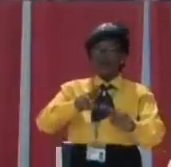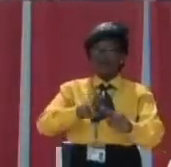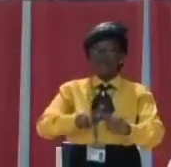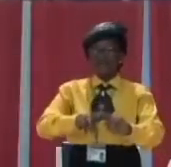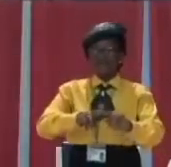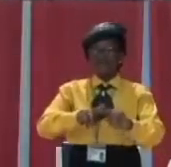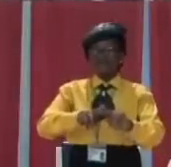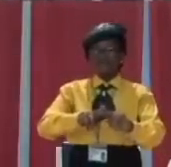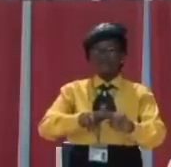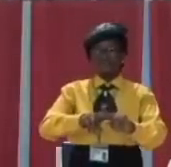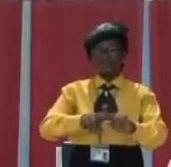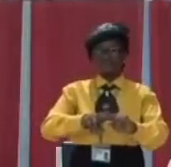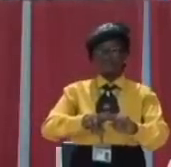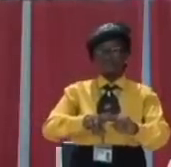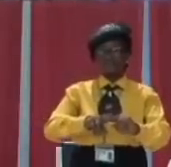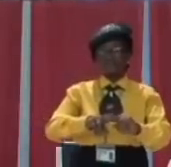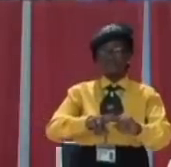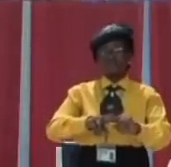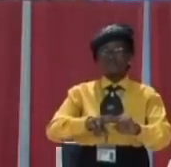Before